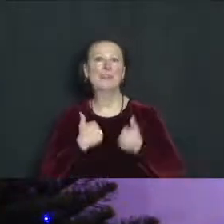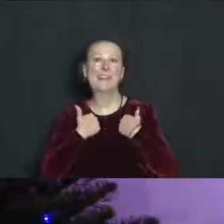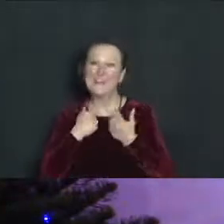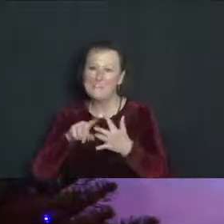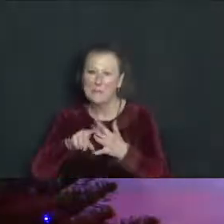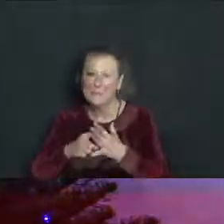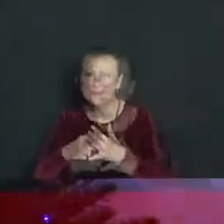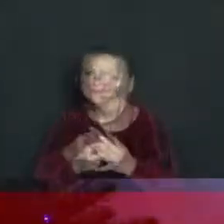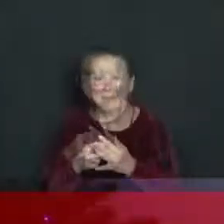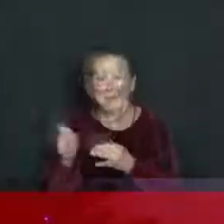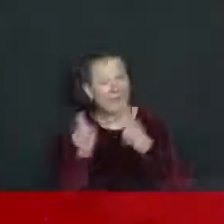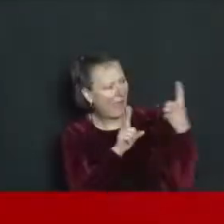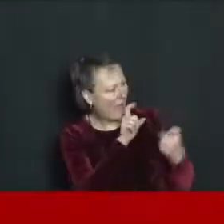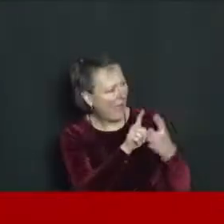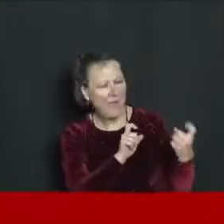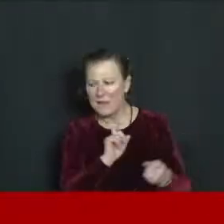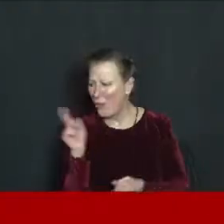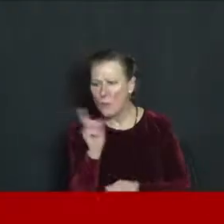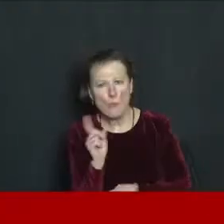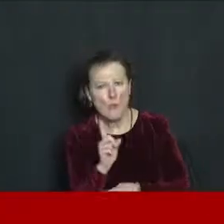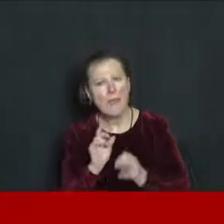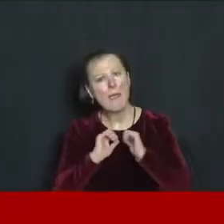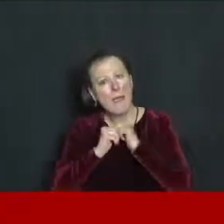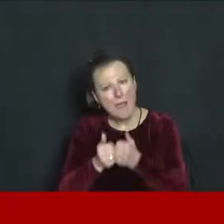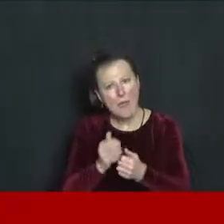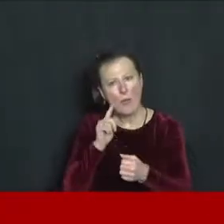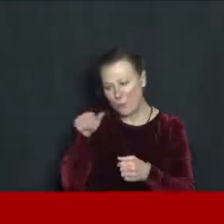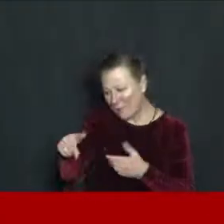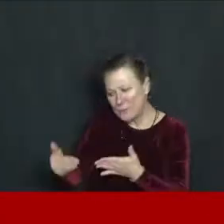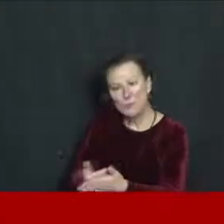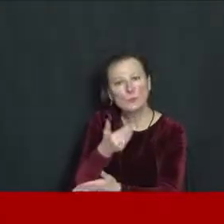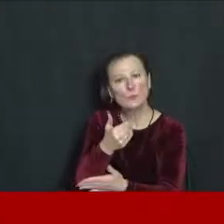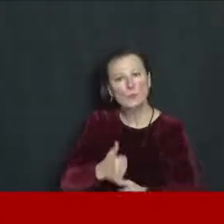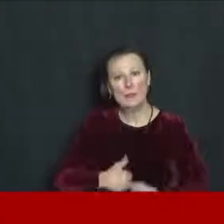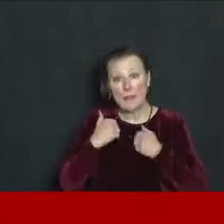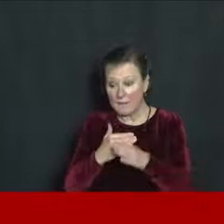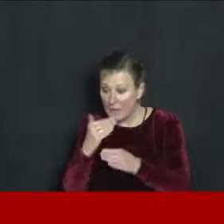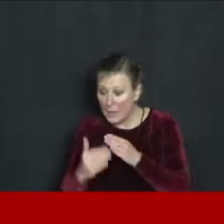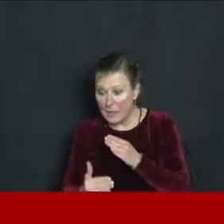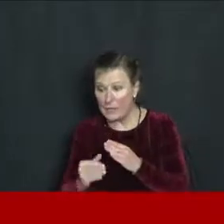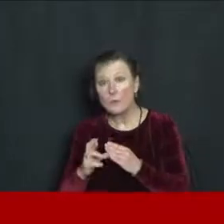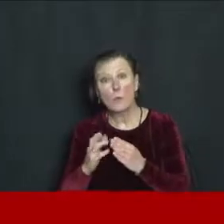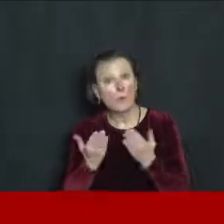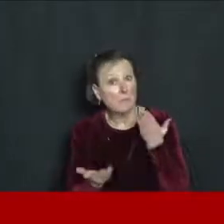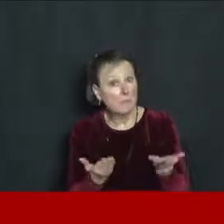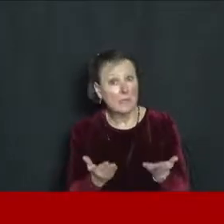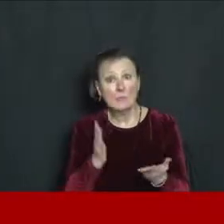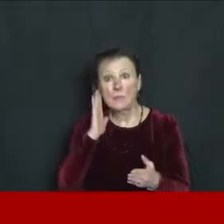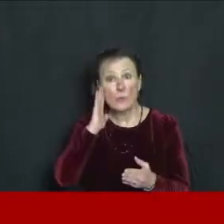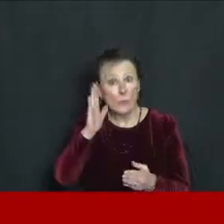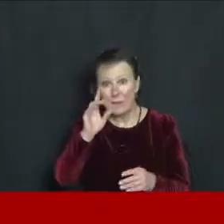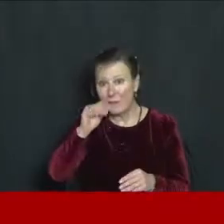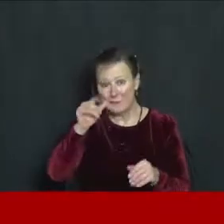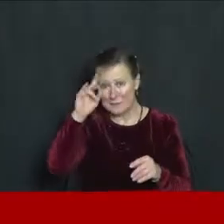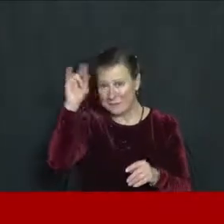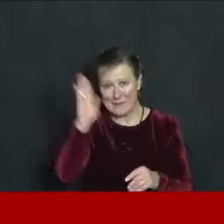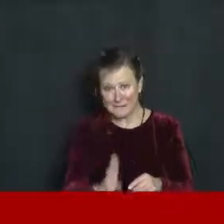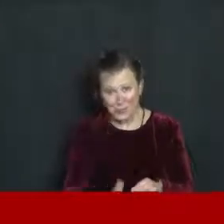They ask, where and how will this new life end, or will it ever